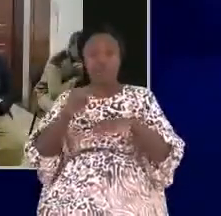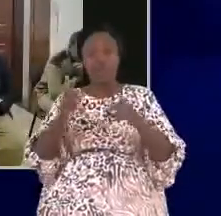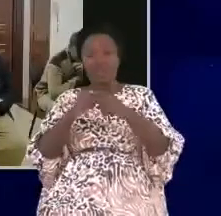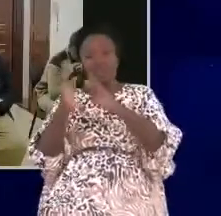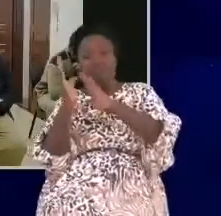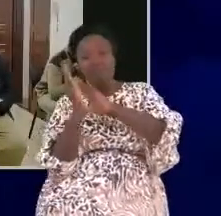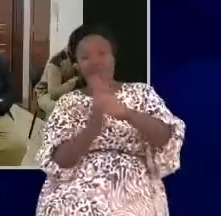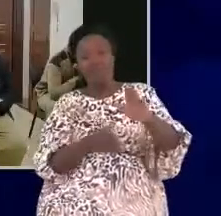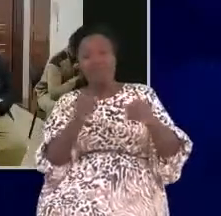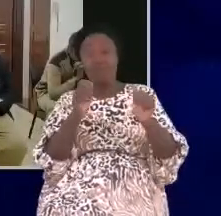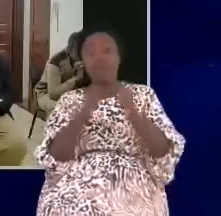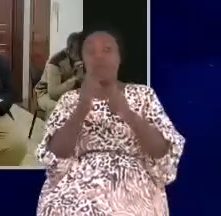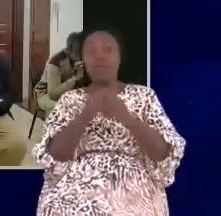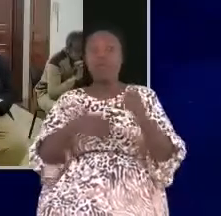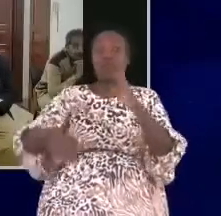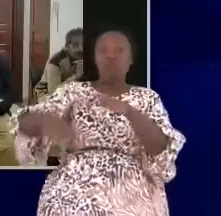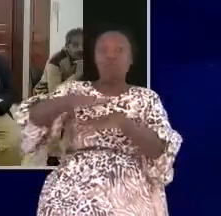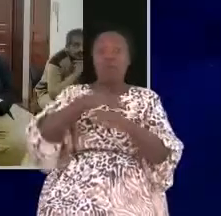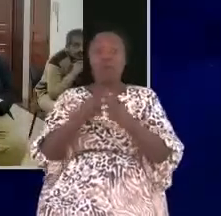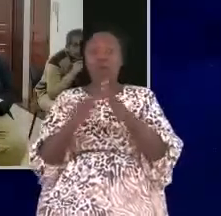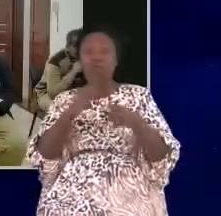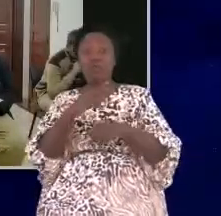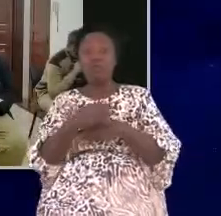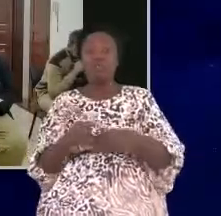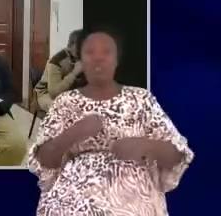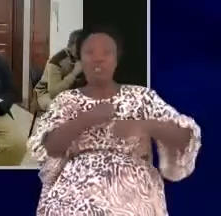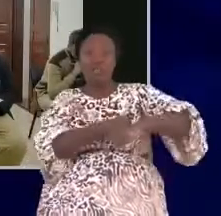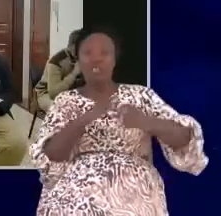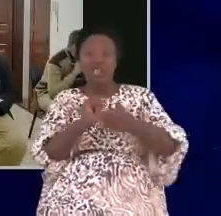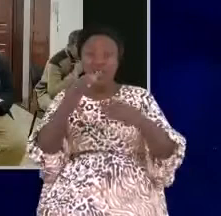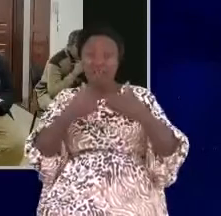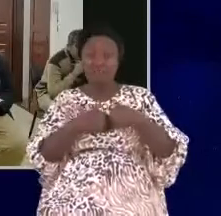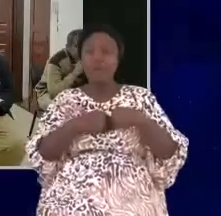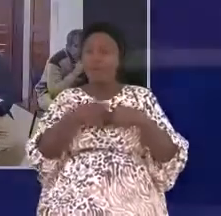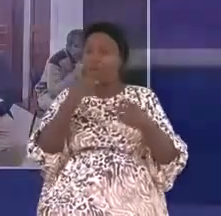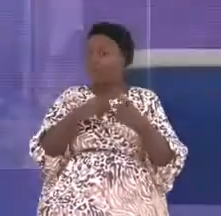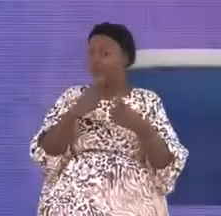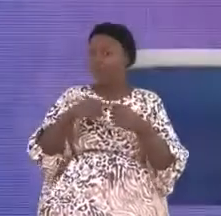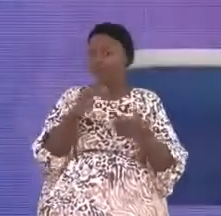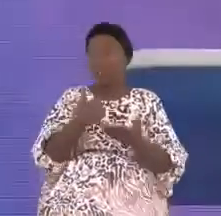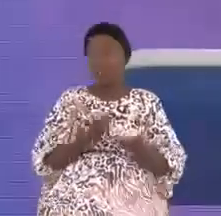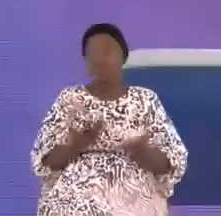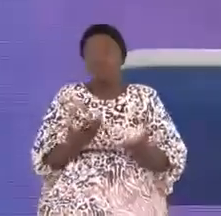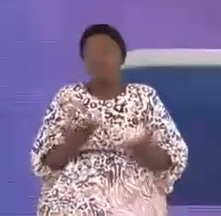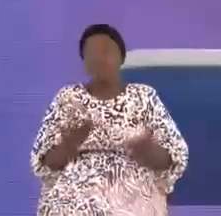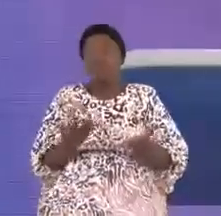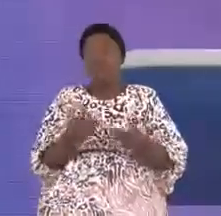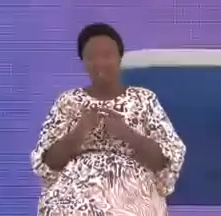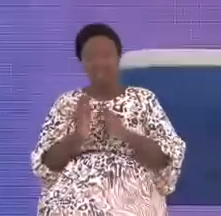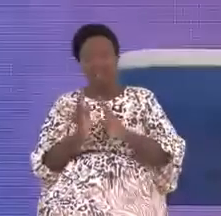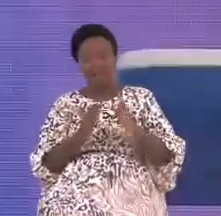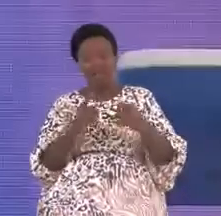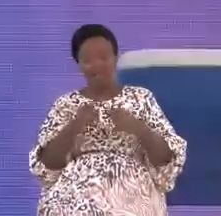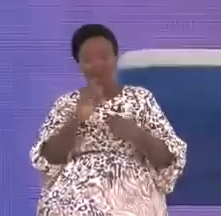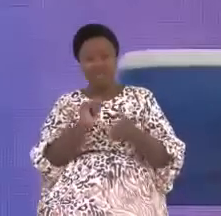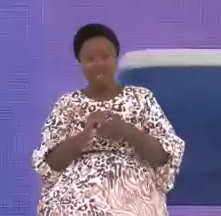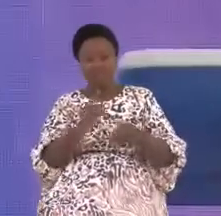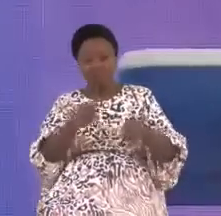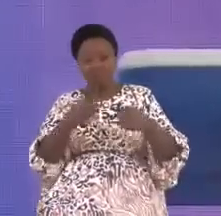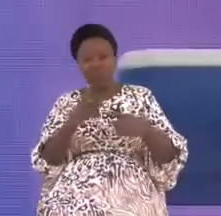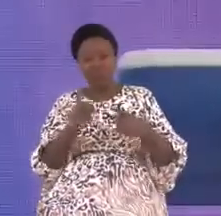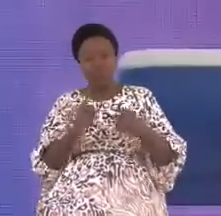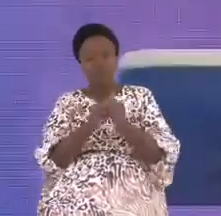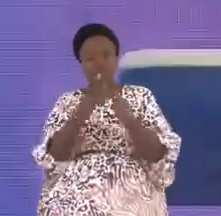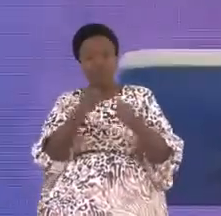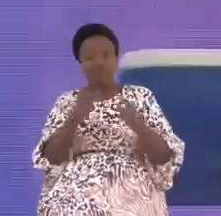and all from the face around before them as their good and as the one that goes before them to win the